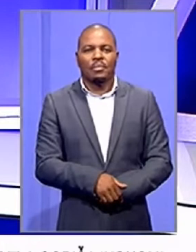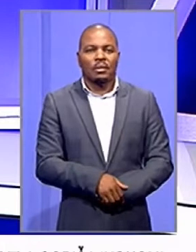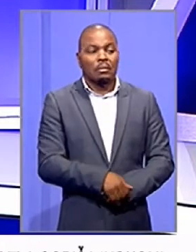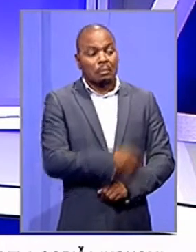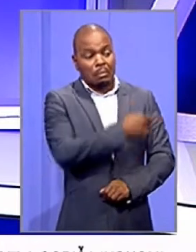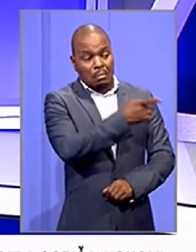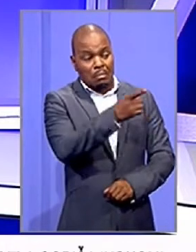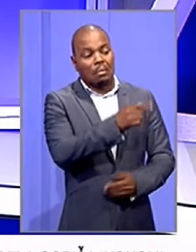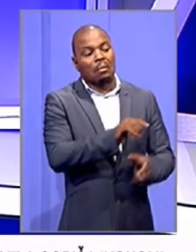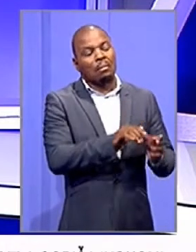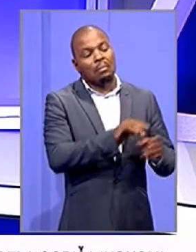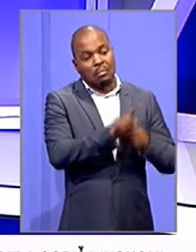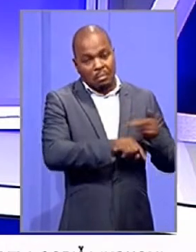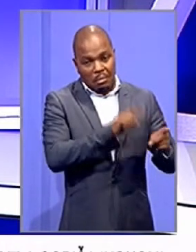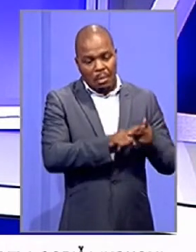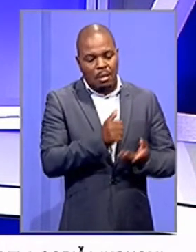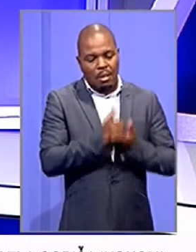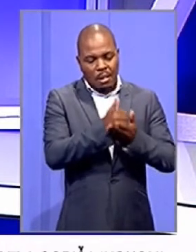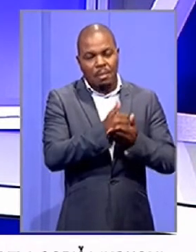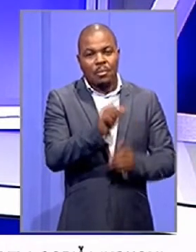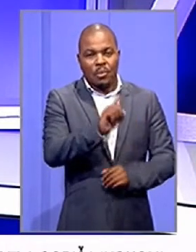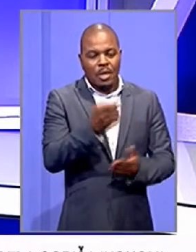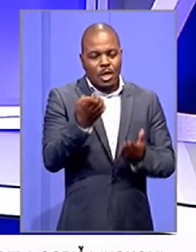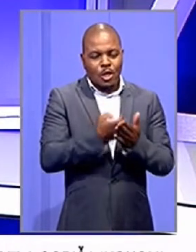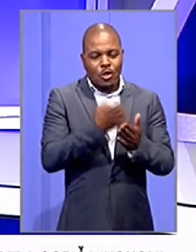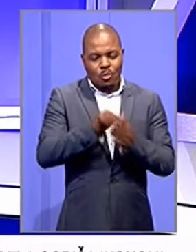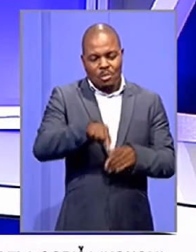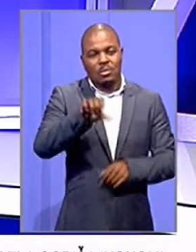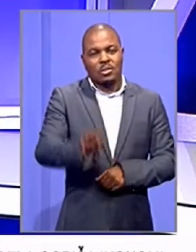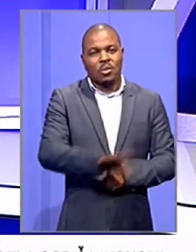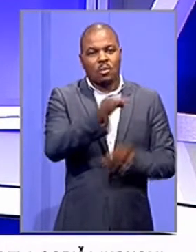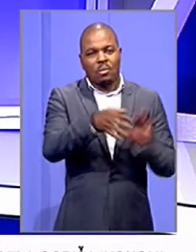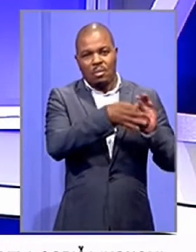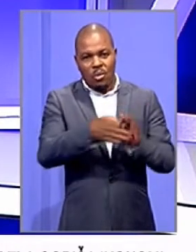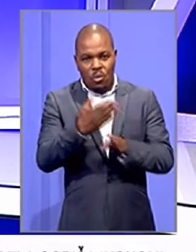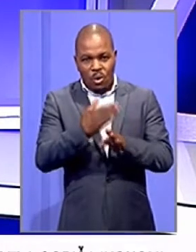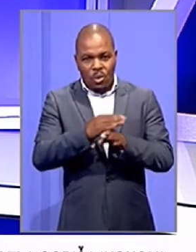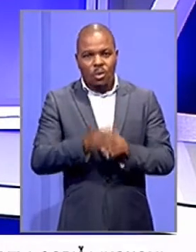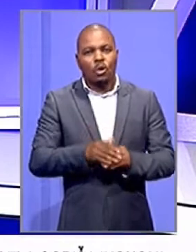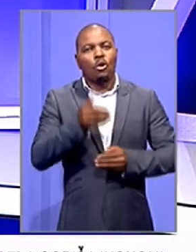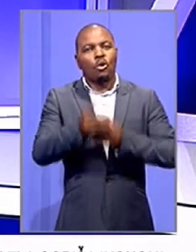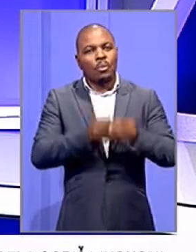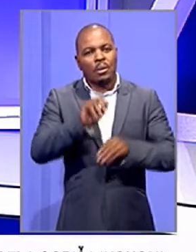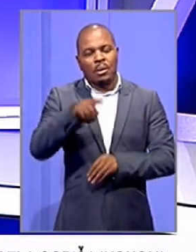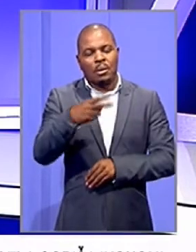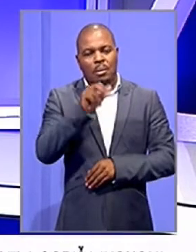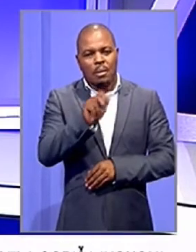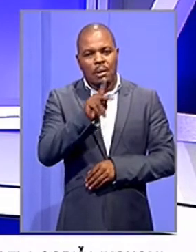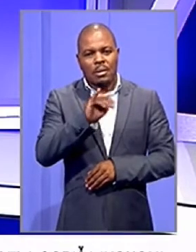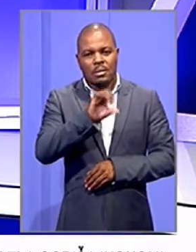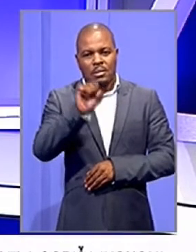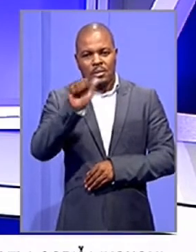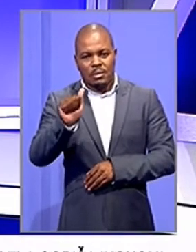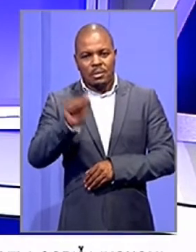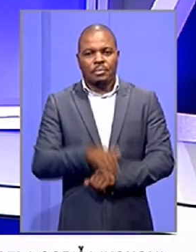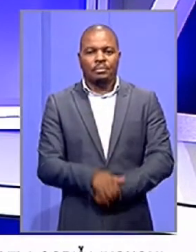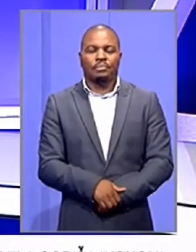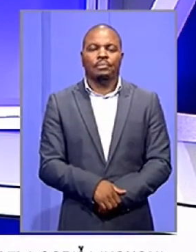Tsona di tla thuša go matlafatsa le go tswetša pele ikonomi ya Aforika Borwa ka tšhomišo ya Operation Phakisa.